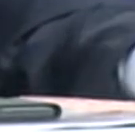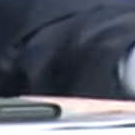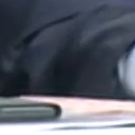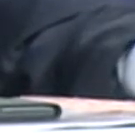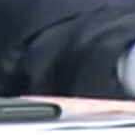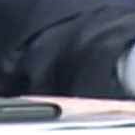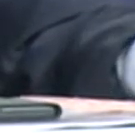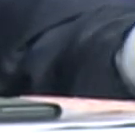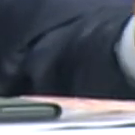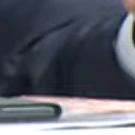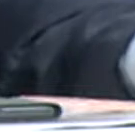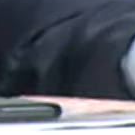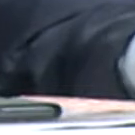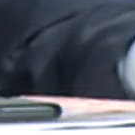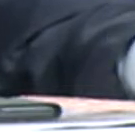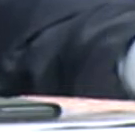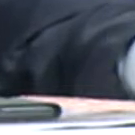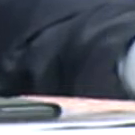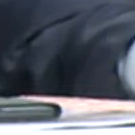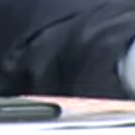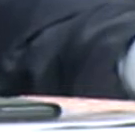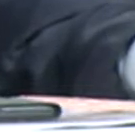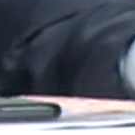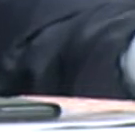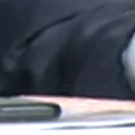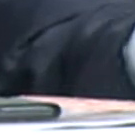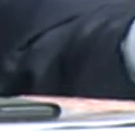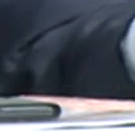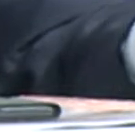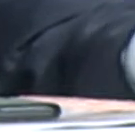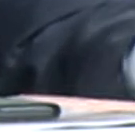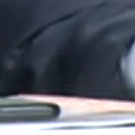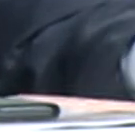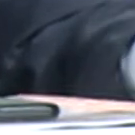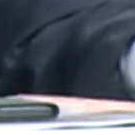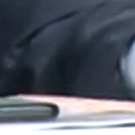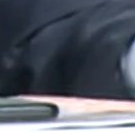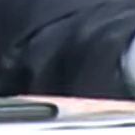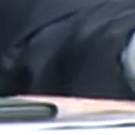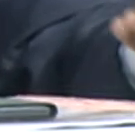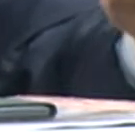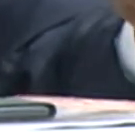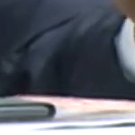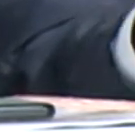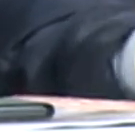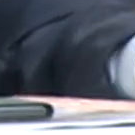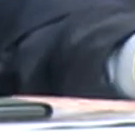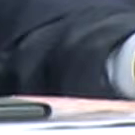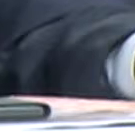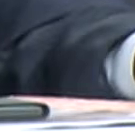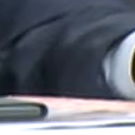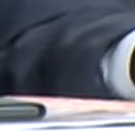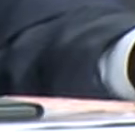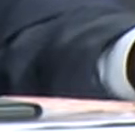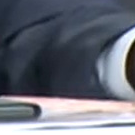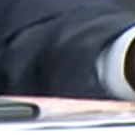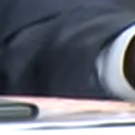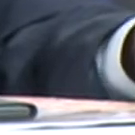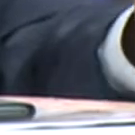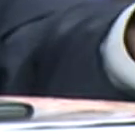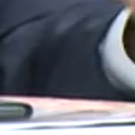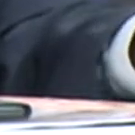think the candidates who are here were very casual they didn't seem to understand the issues they didn't provide any solutions